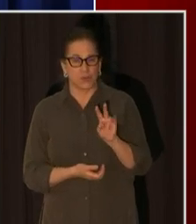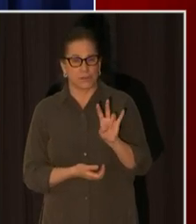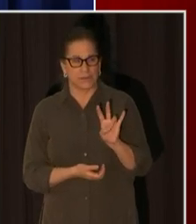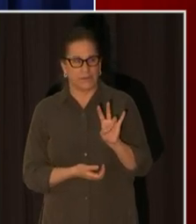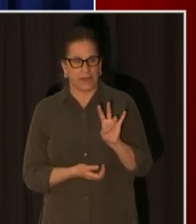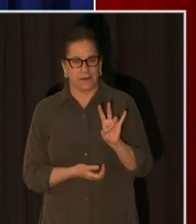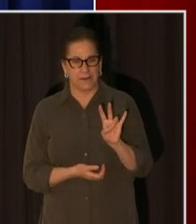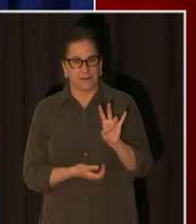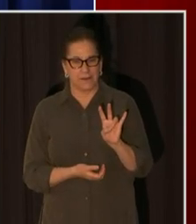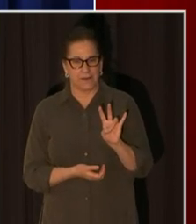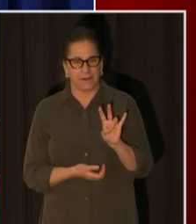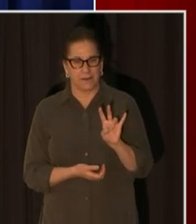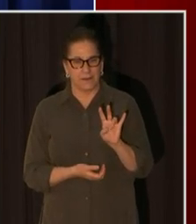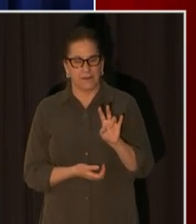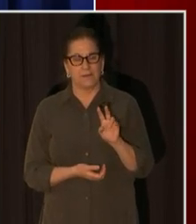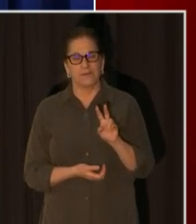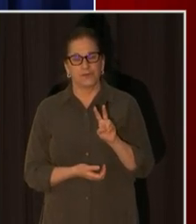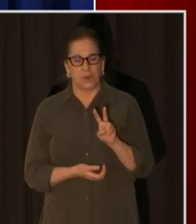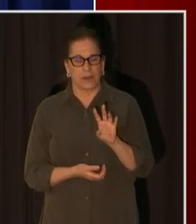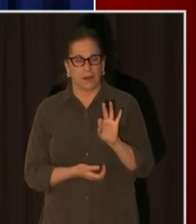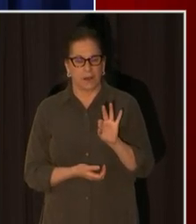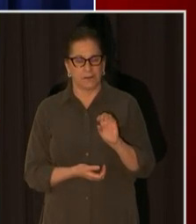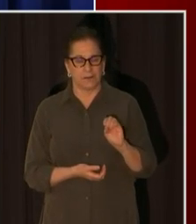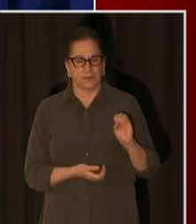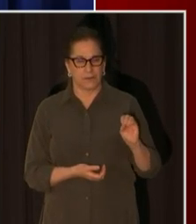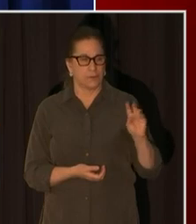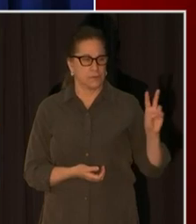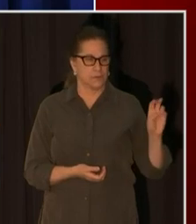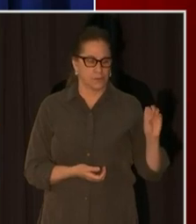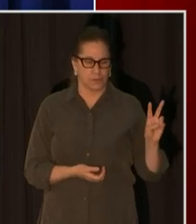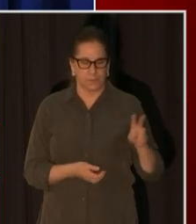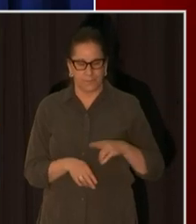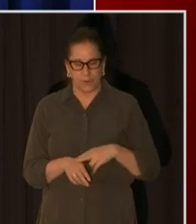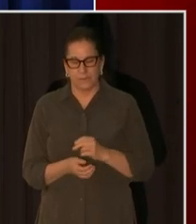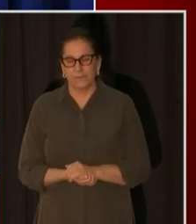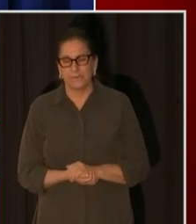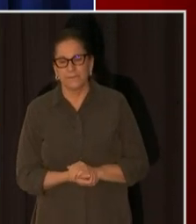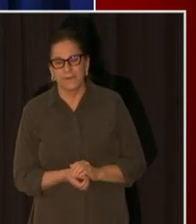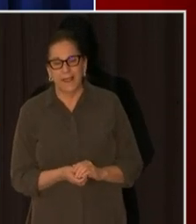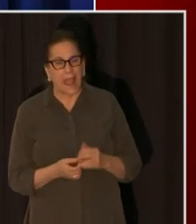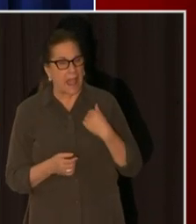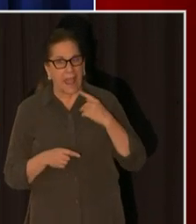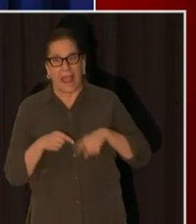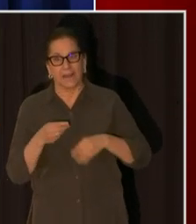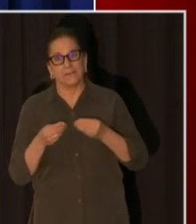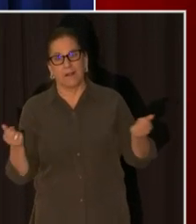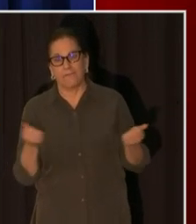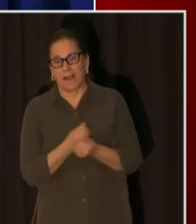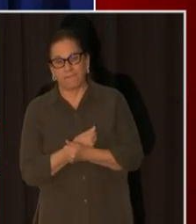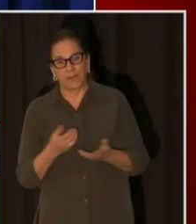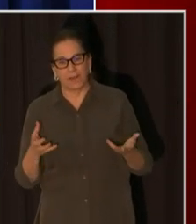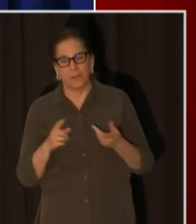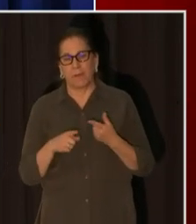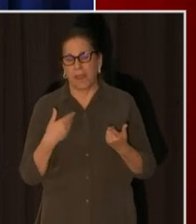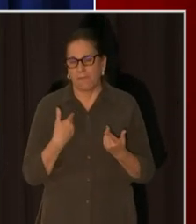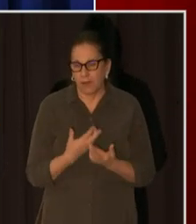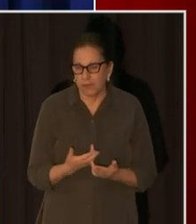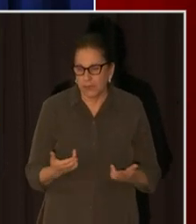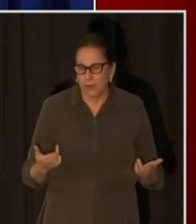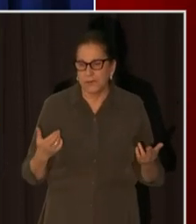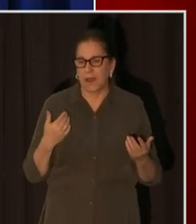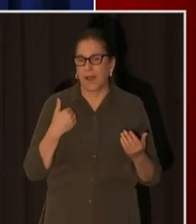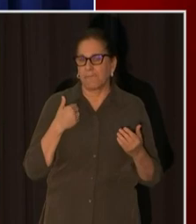the resources that have been out there, that have been in the news, that people are applying for, are